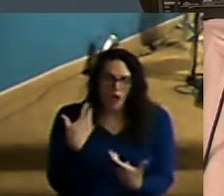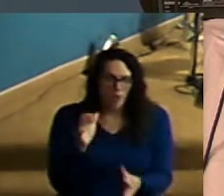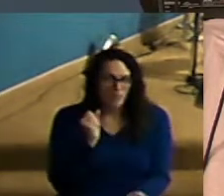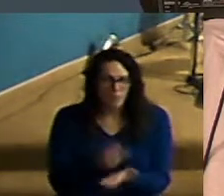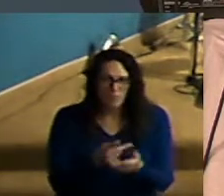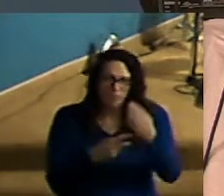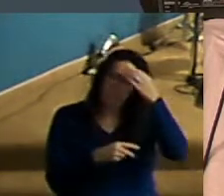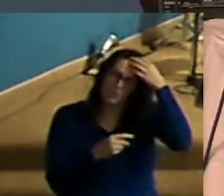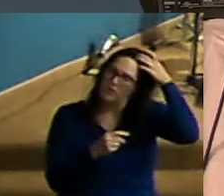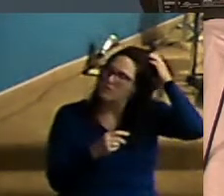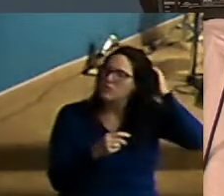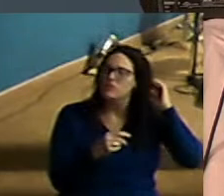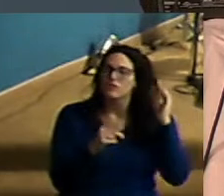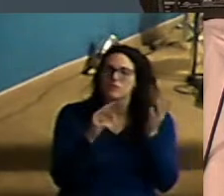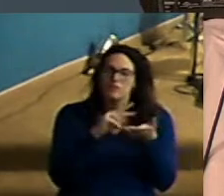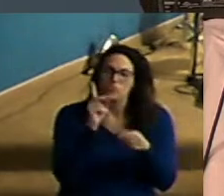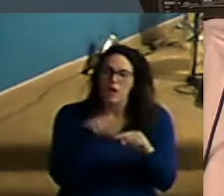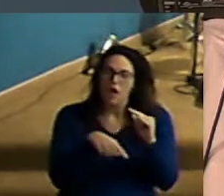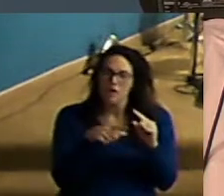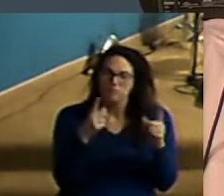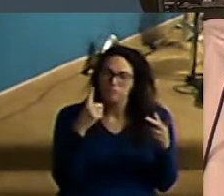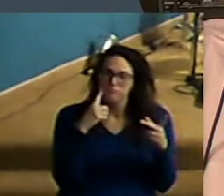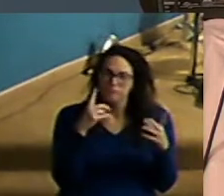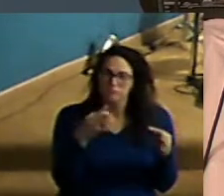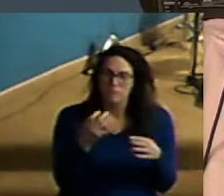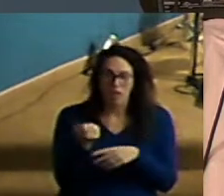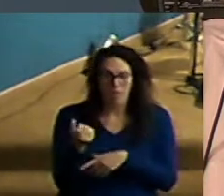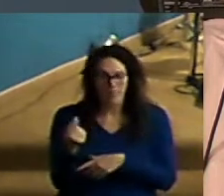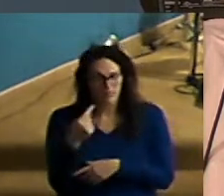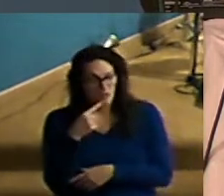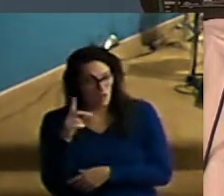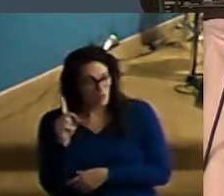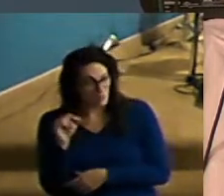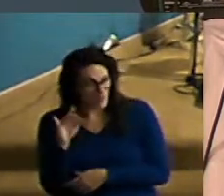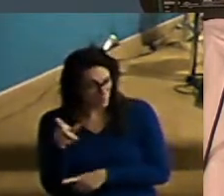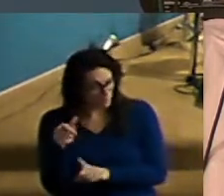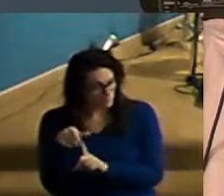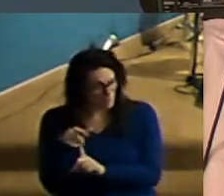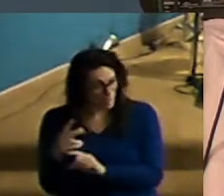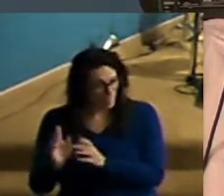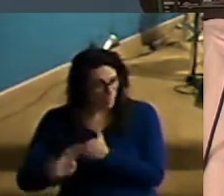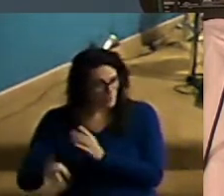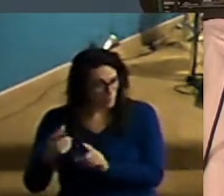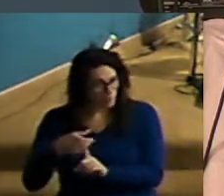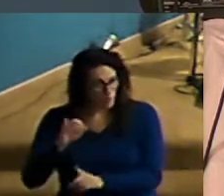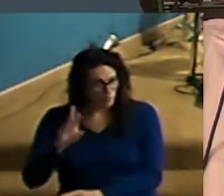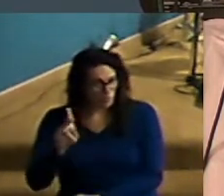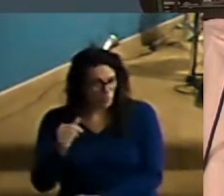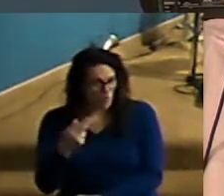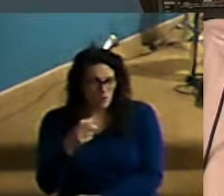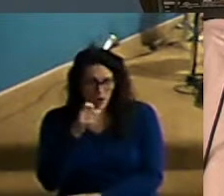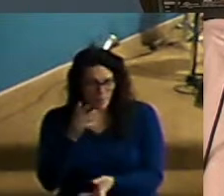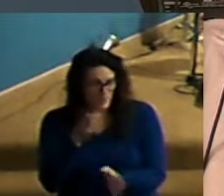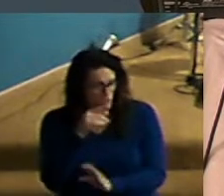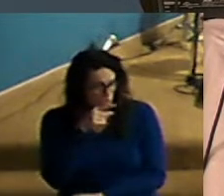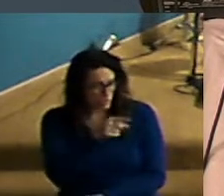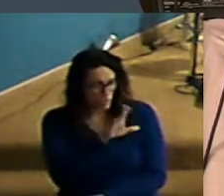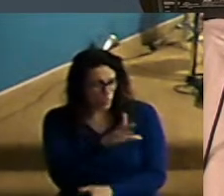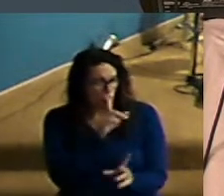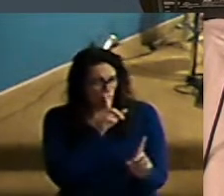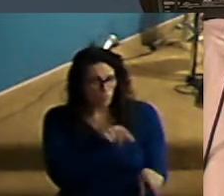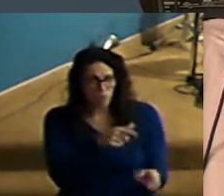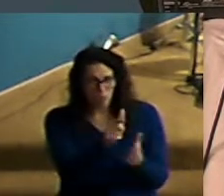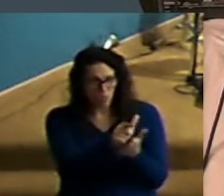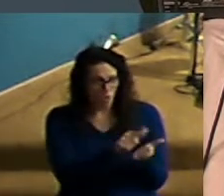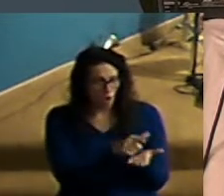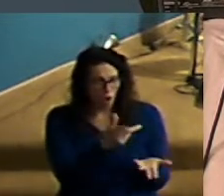which cannot be repealed. Then they said to the king, Daniel, who is one of the exiles from Judah, pays no attention to you, your majesty, or to the decree